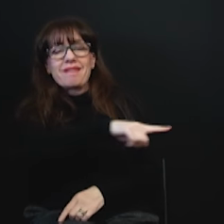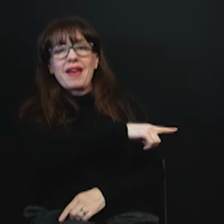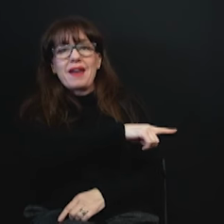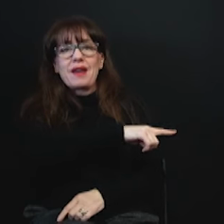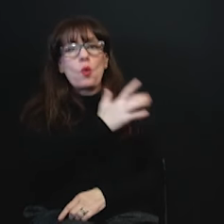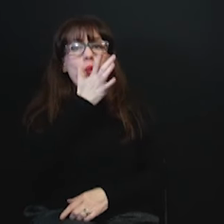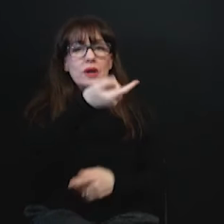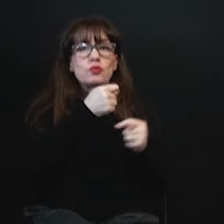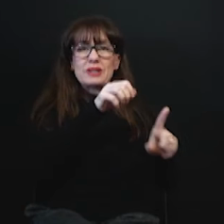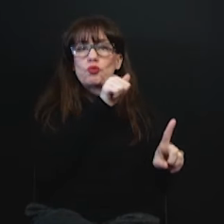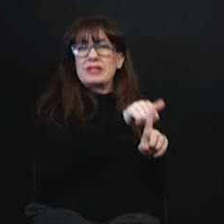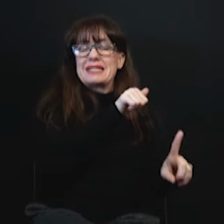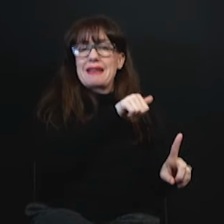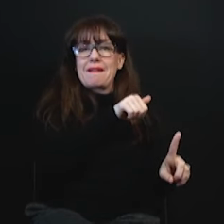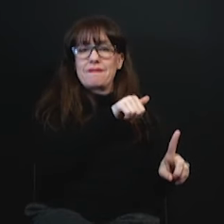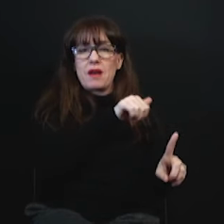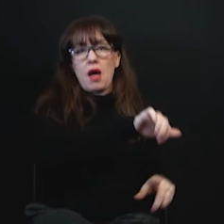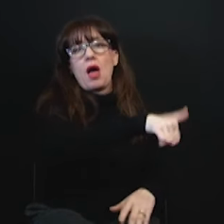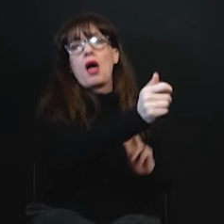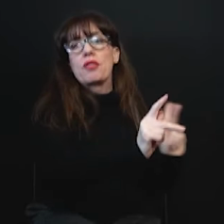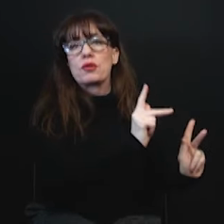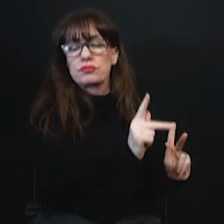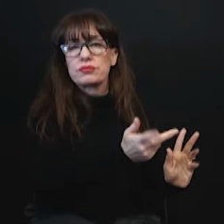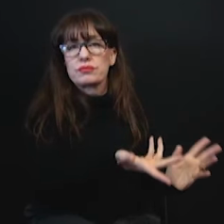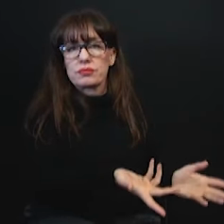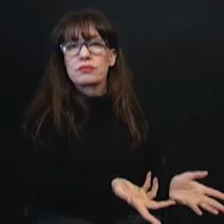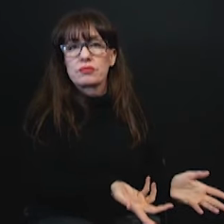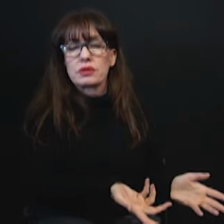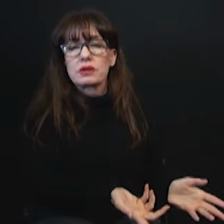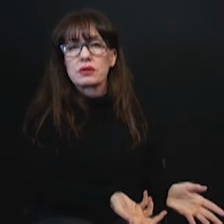to deceive others."